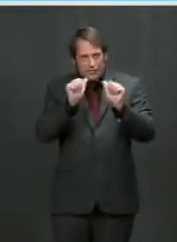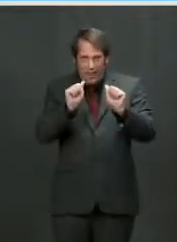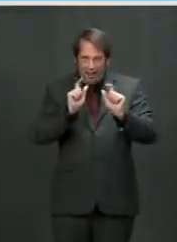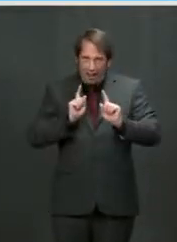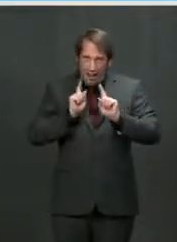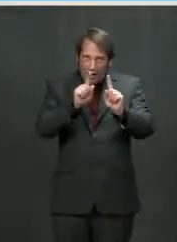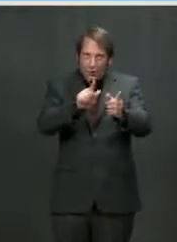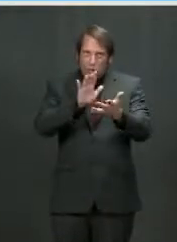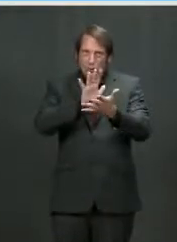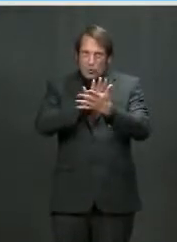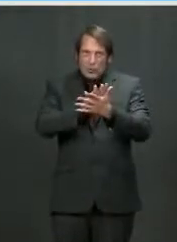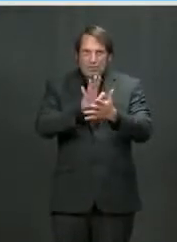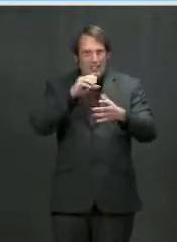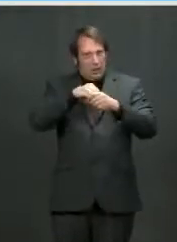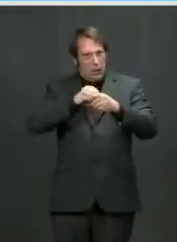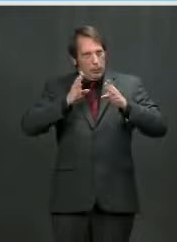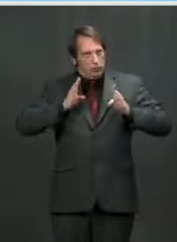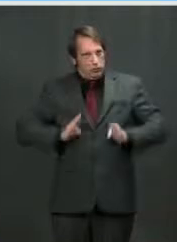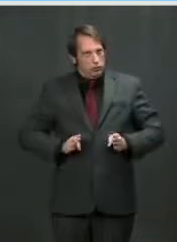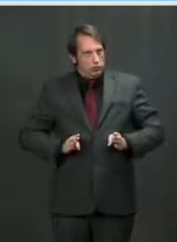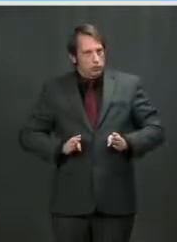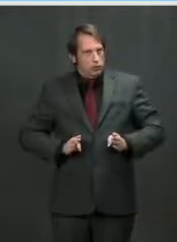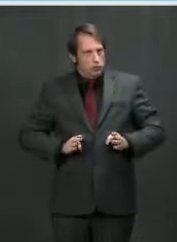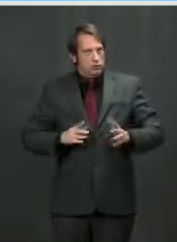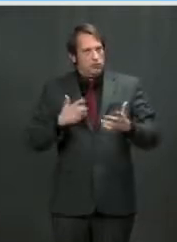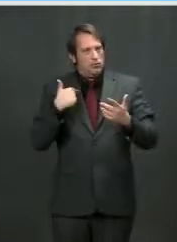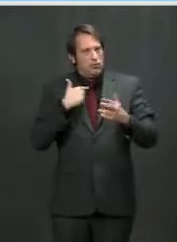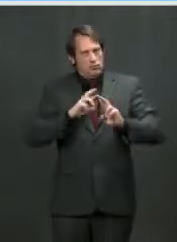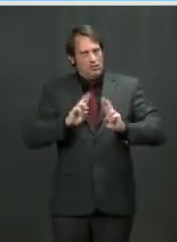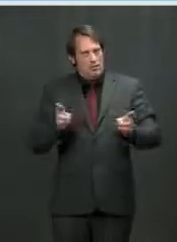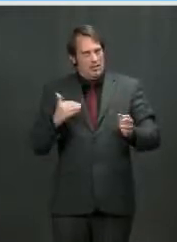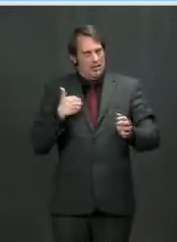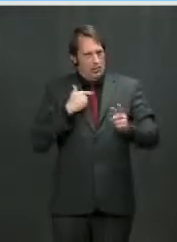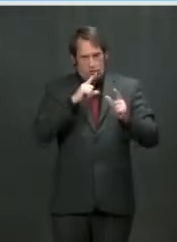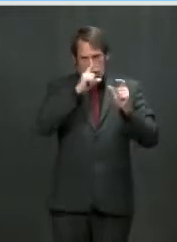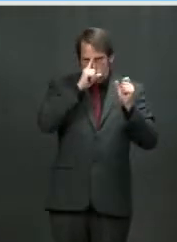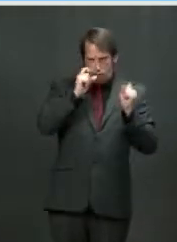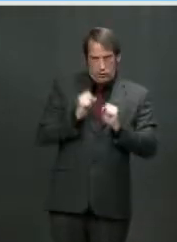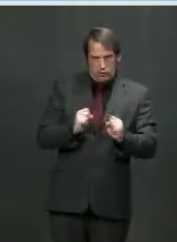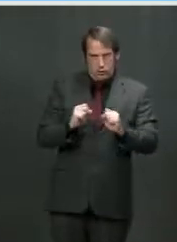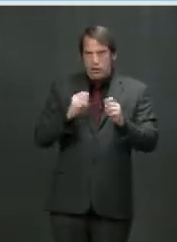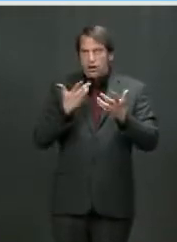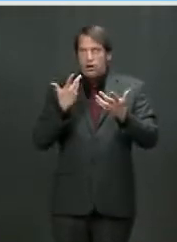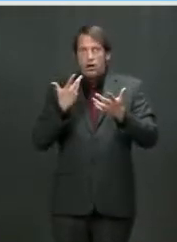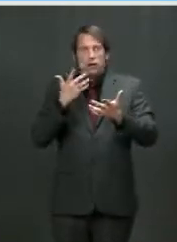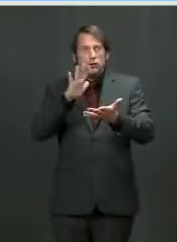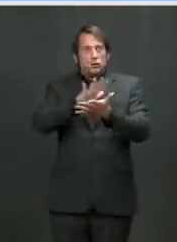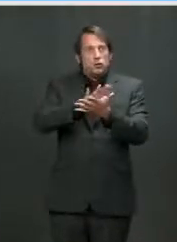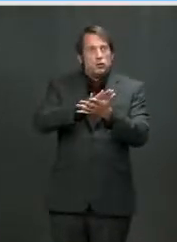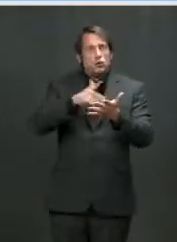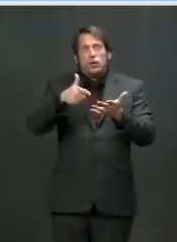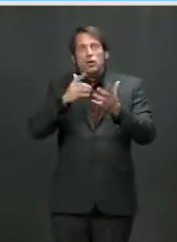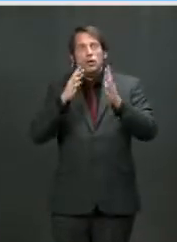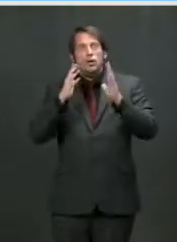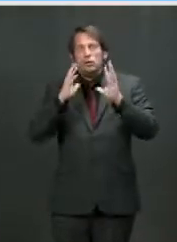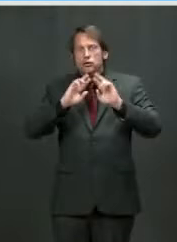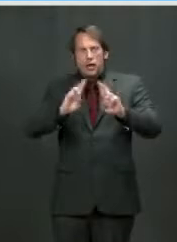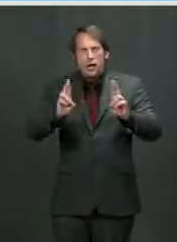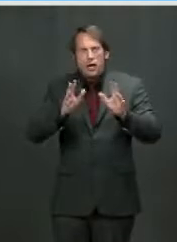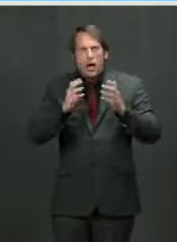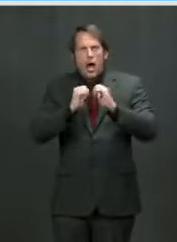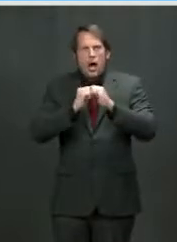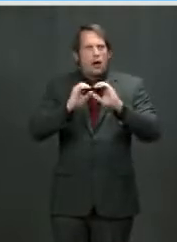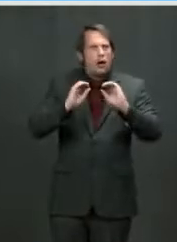that an important mitigation strategy, educator vaccination, was rolled out in the month of March, and